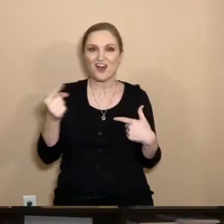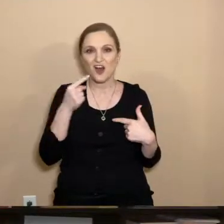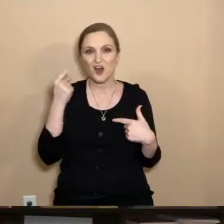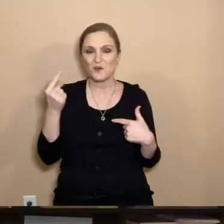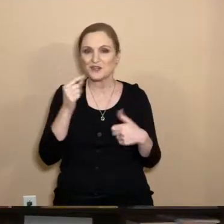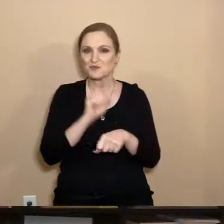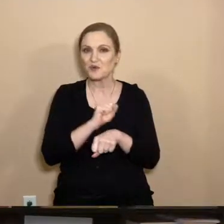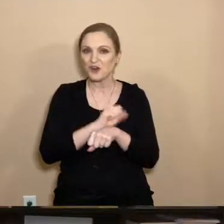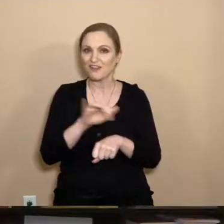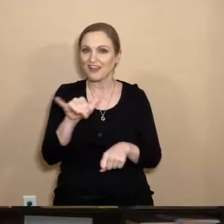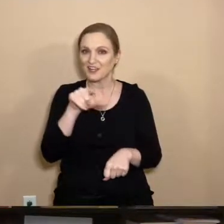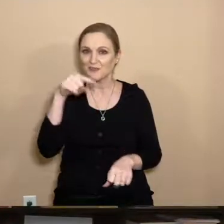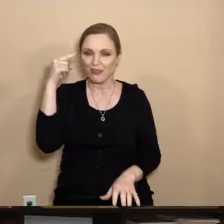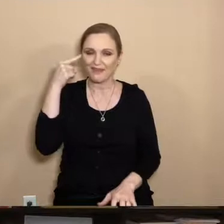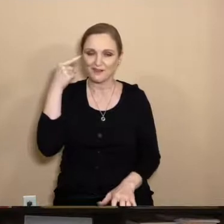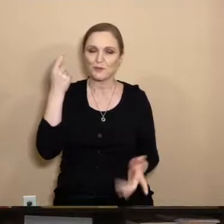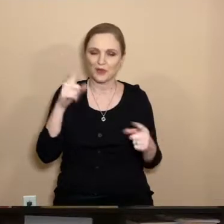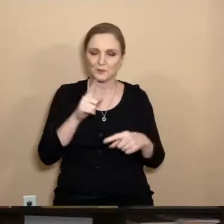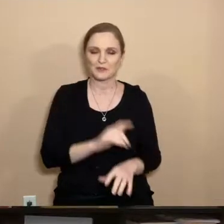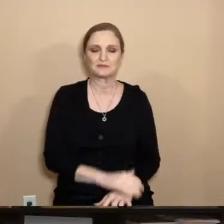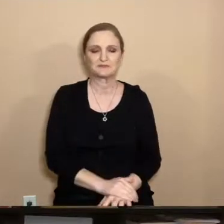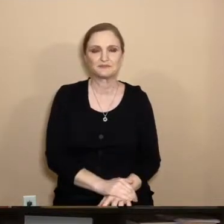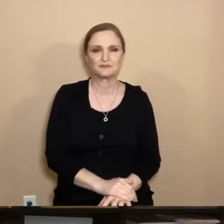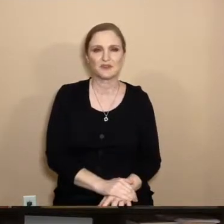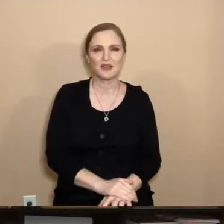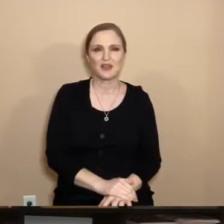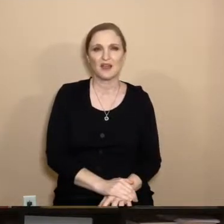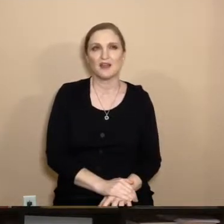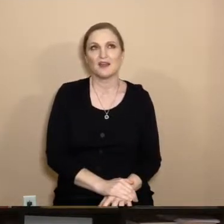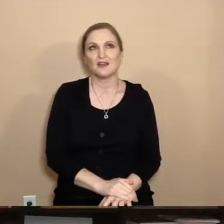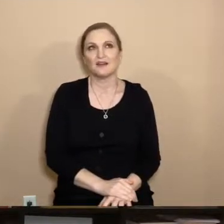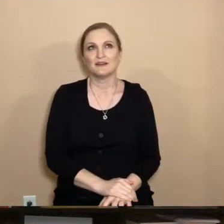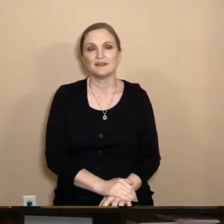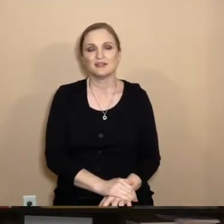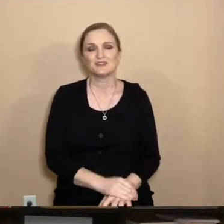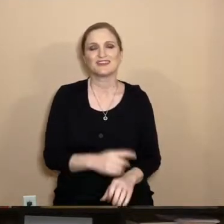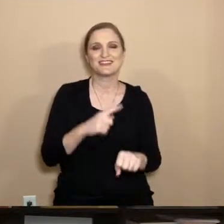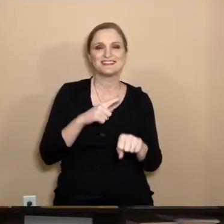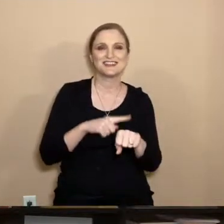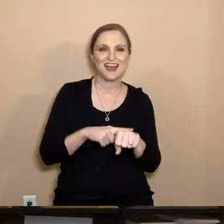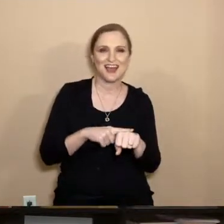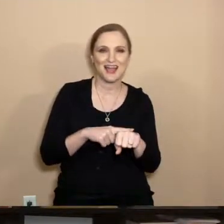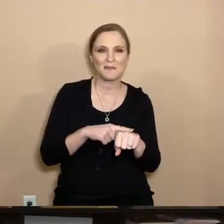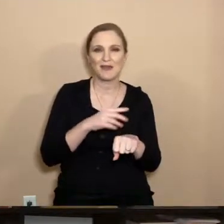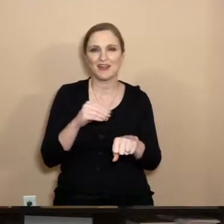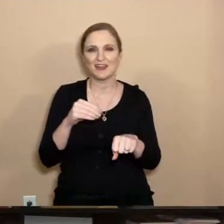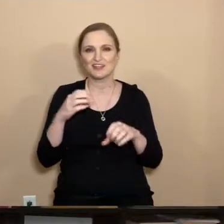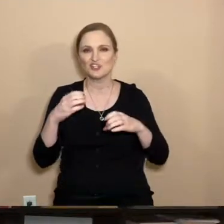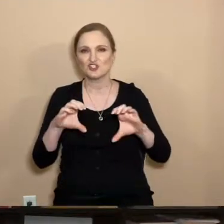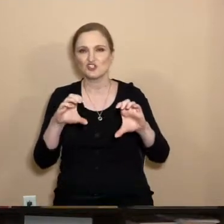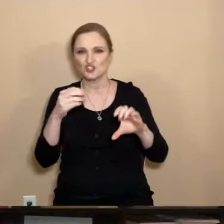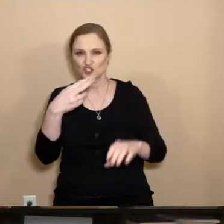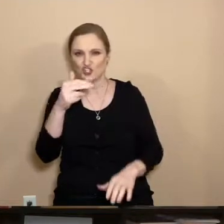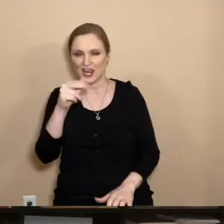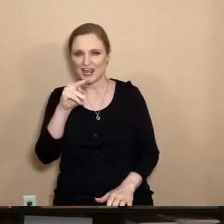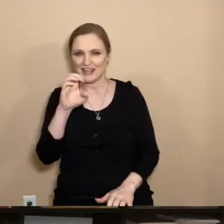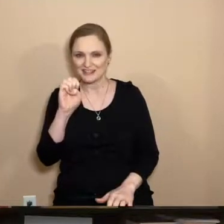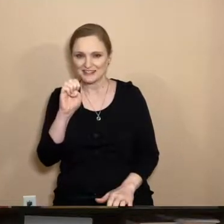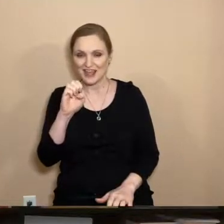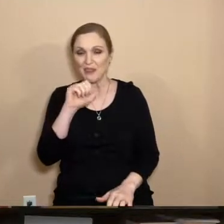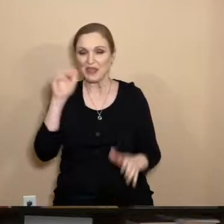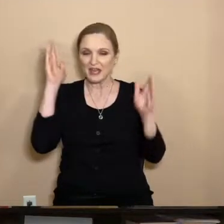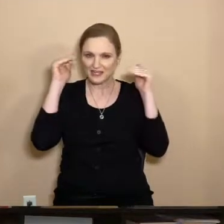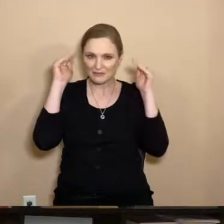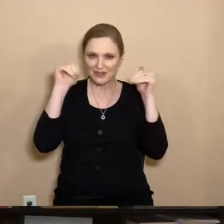the way we expect. There's this element of time and chance, this element of the unexpected and